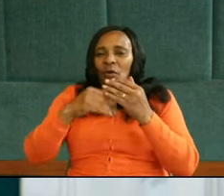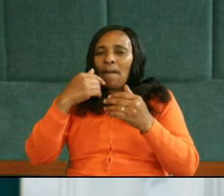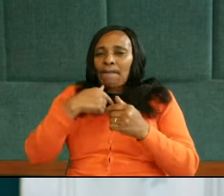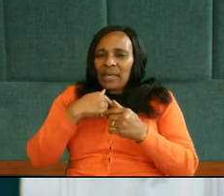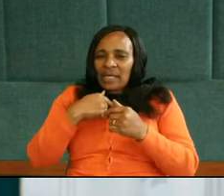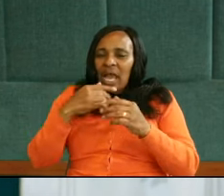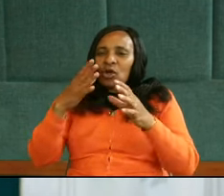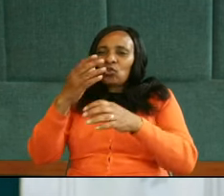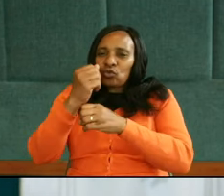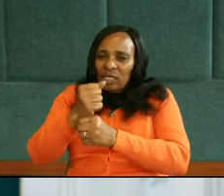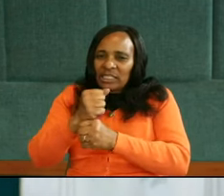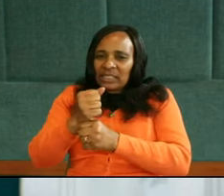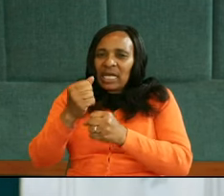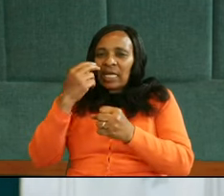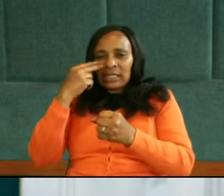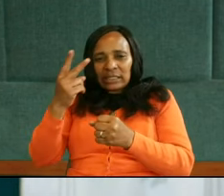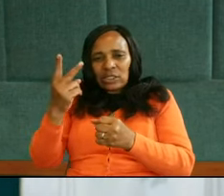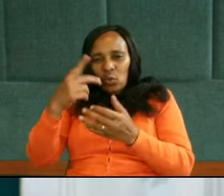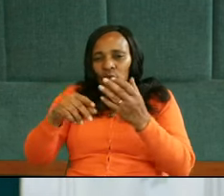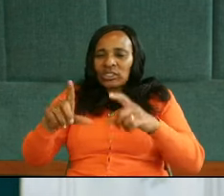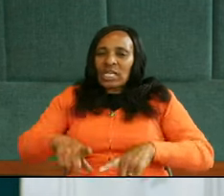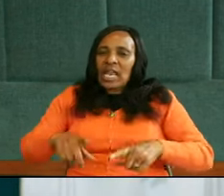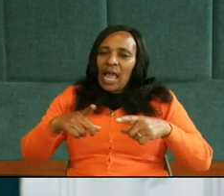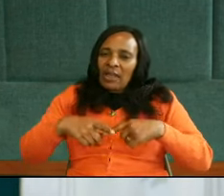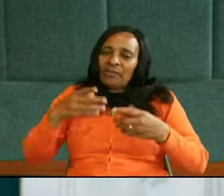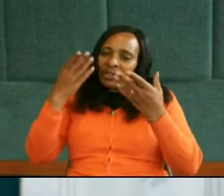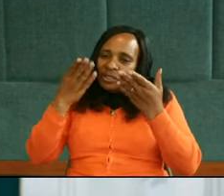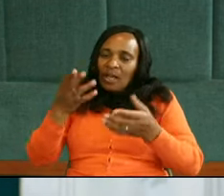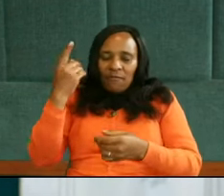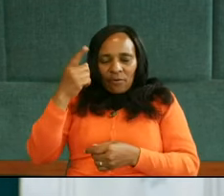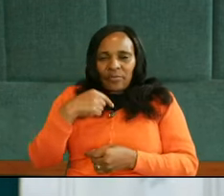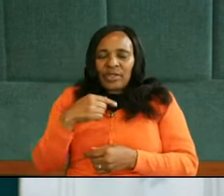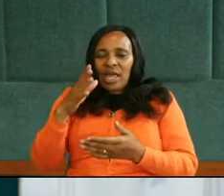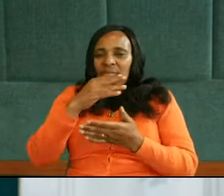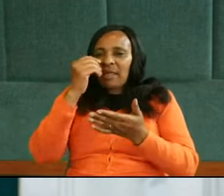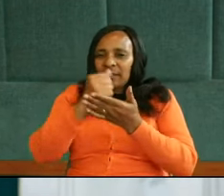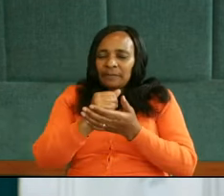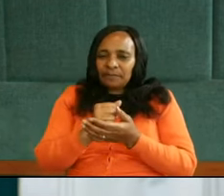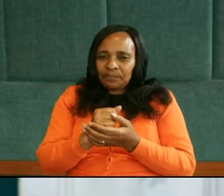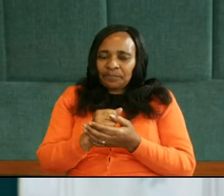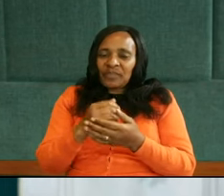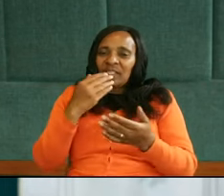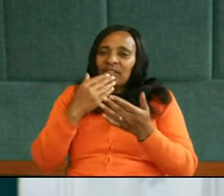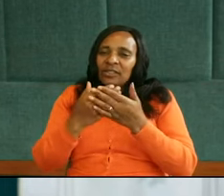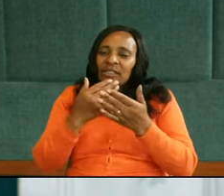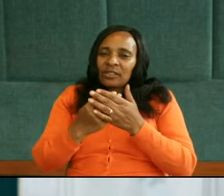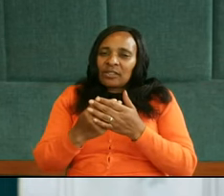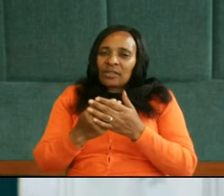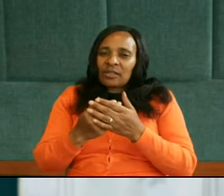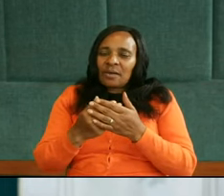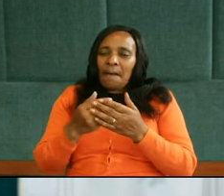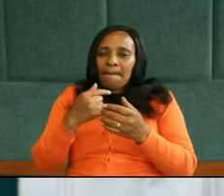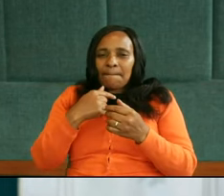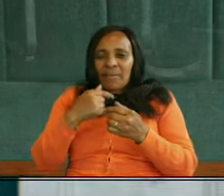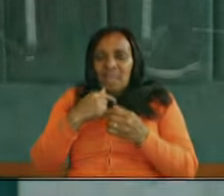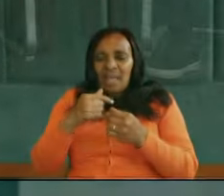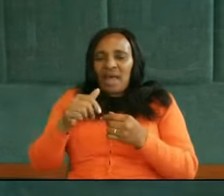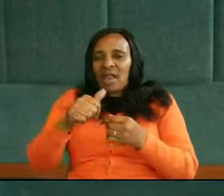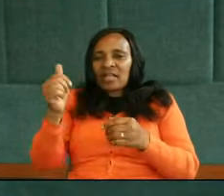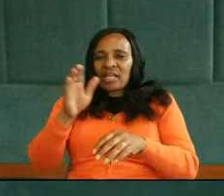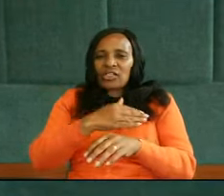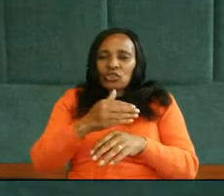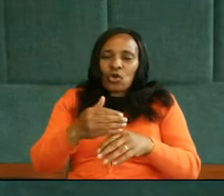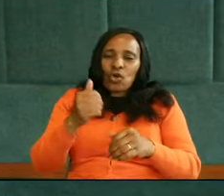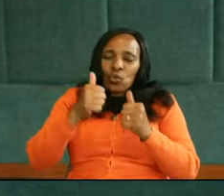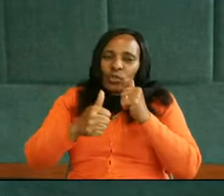and I'll wait to see what life will be for me. Amen. Amen. Shema. Amen. Thank you. There's actually another song